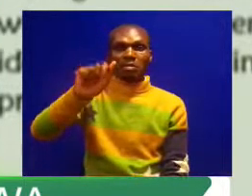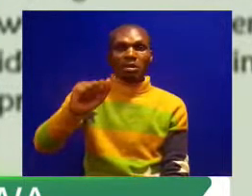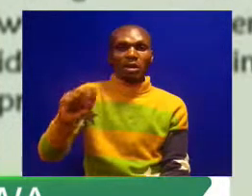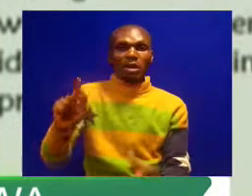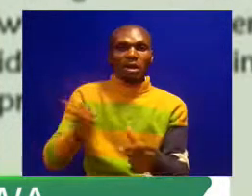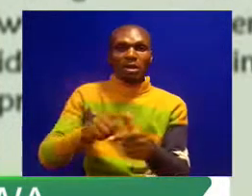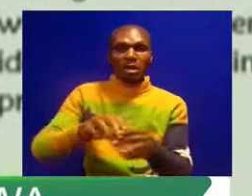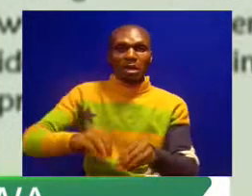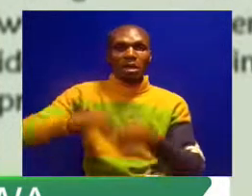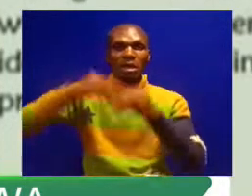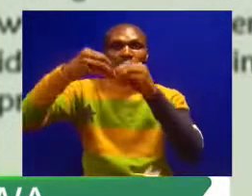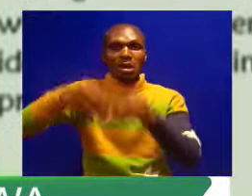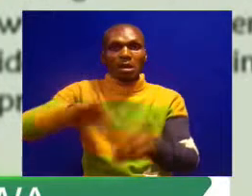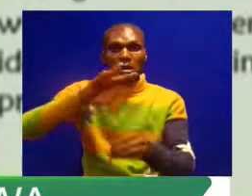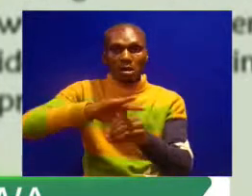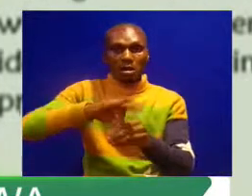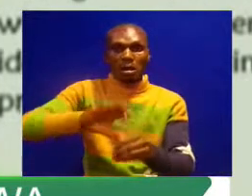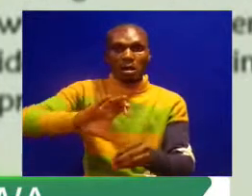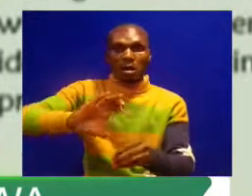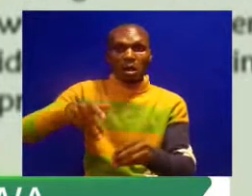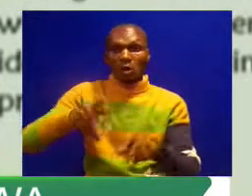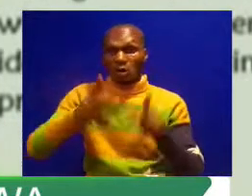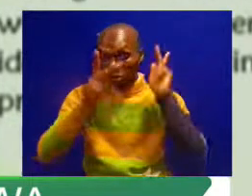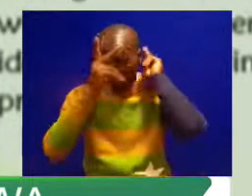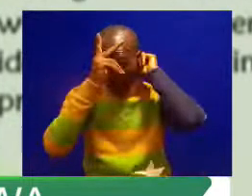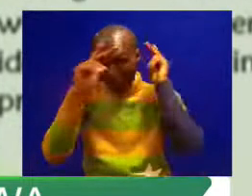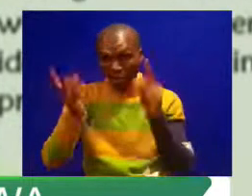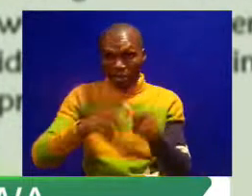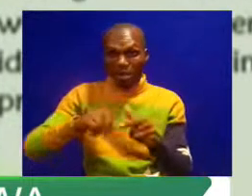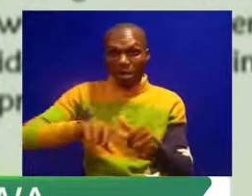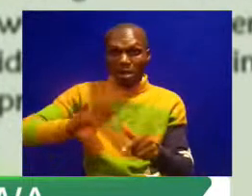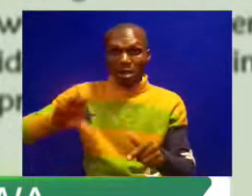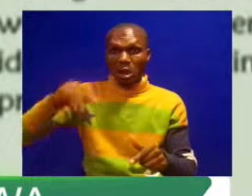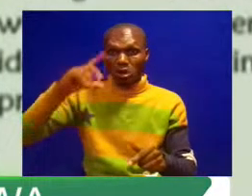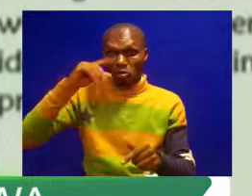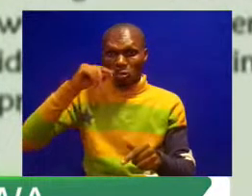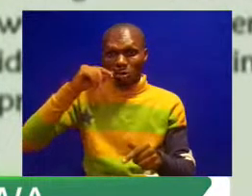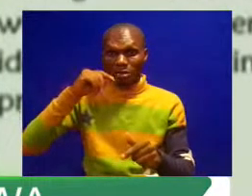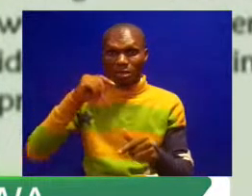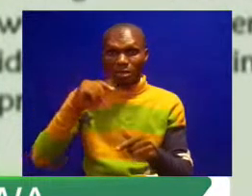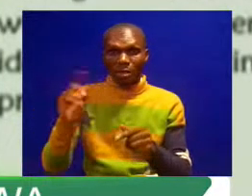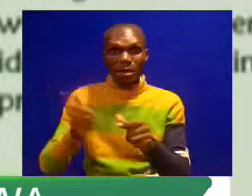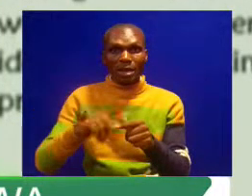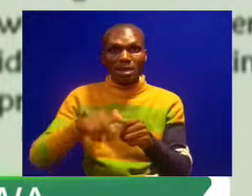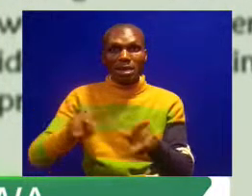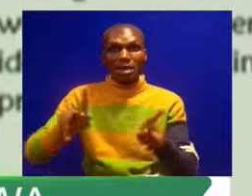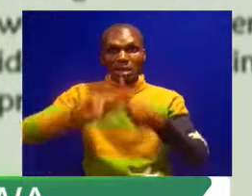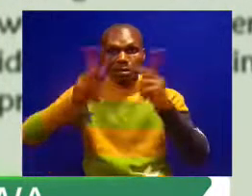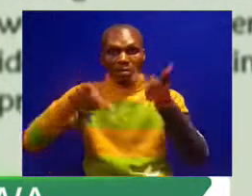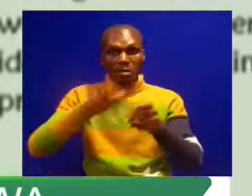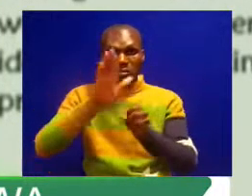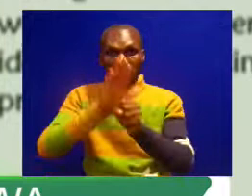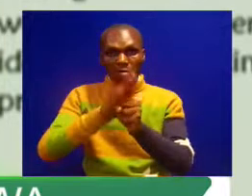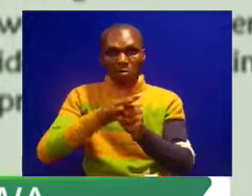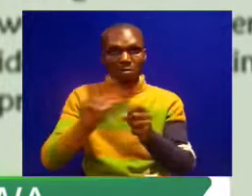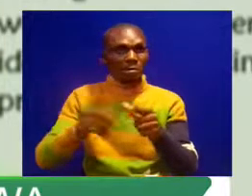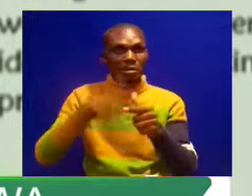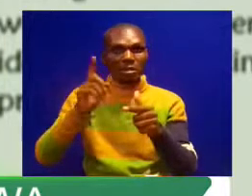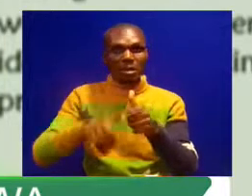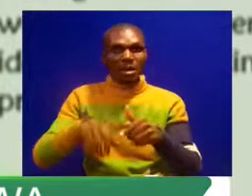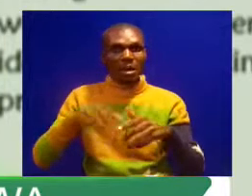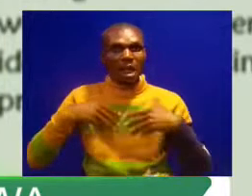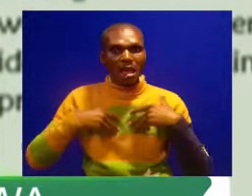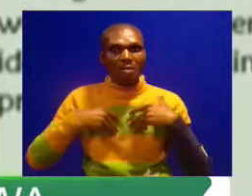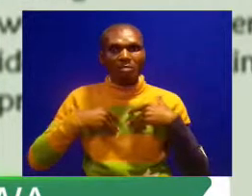we chikura ase county ya Kakamega, ne county ya Mombasa, ne chinse mochinde mkwa wate kerenga